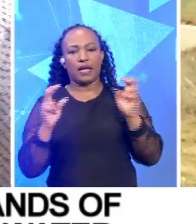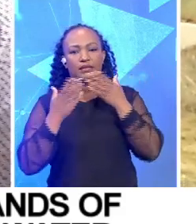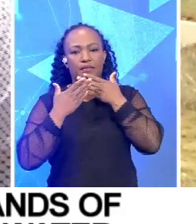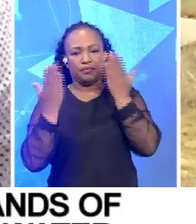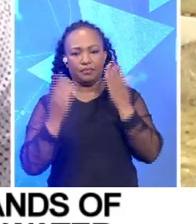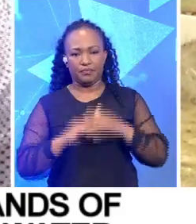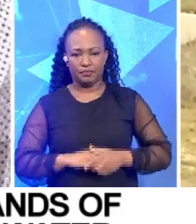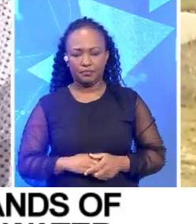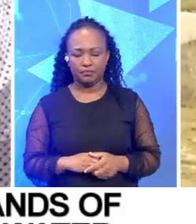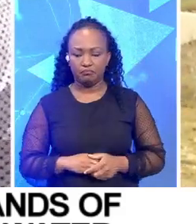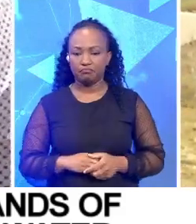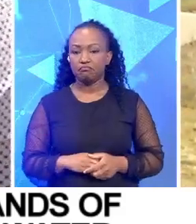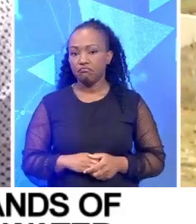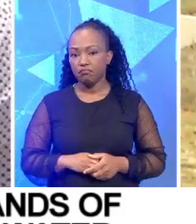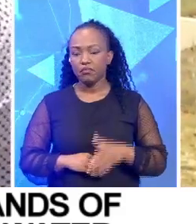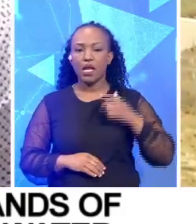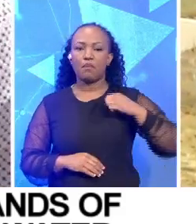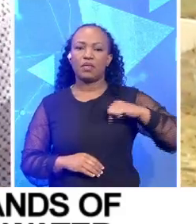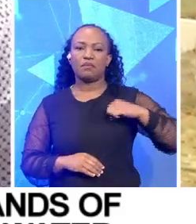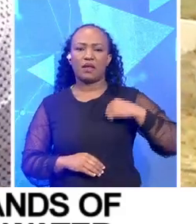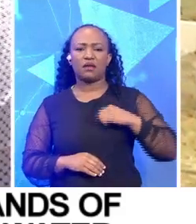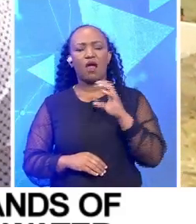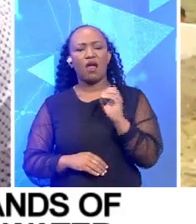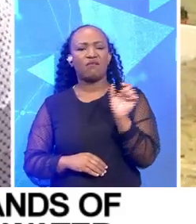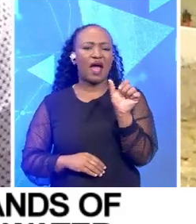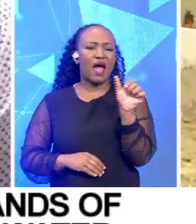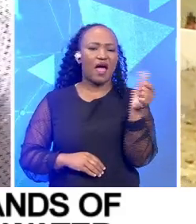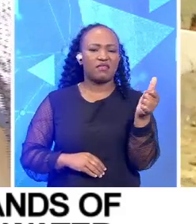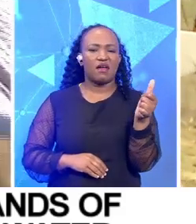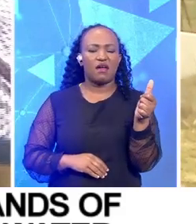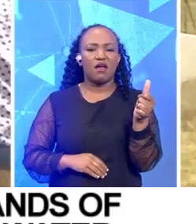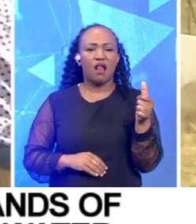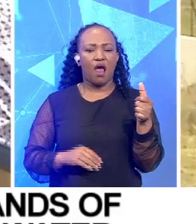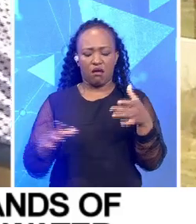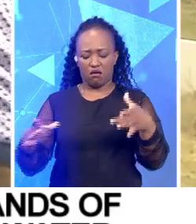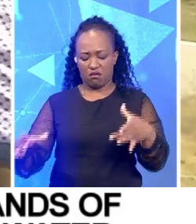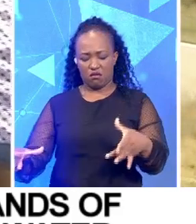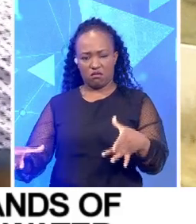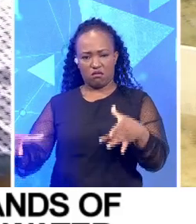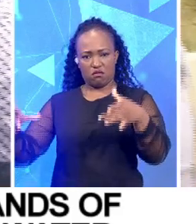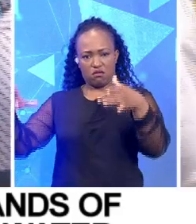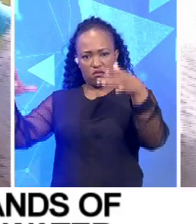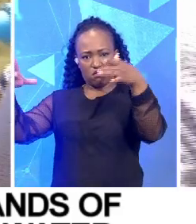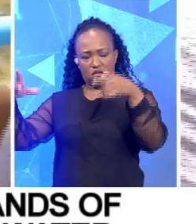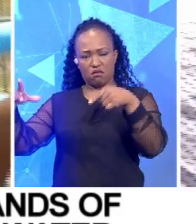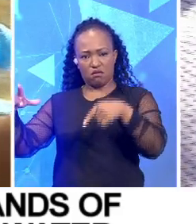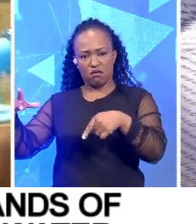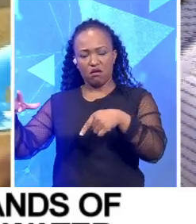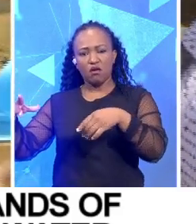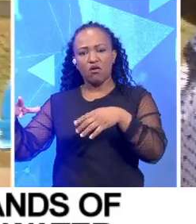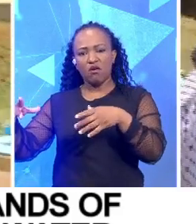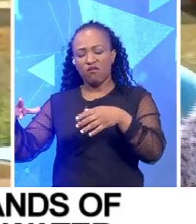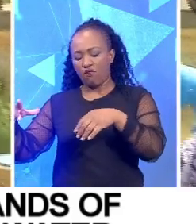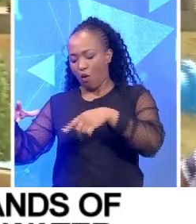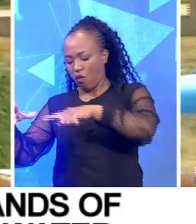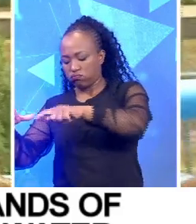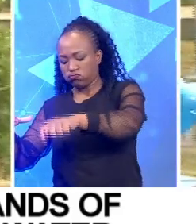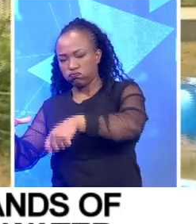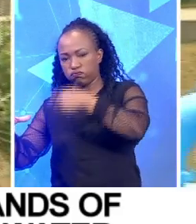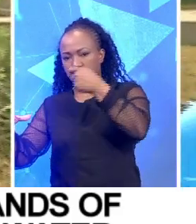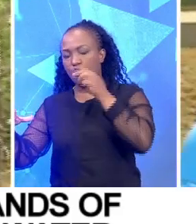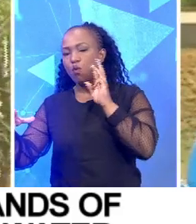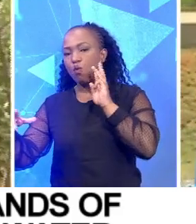other alternatives such as boreholes. What is happening there? So we currently are running over